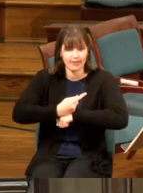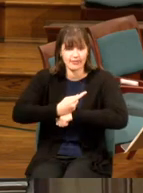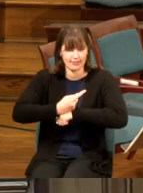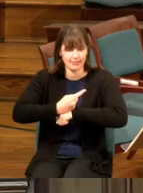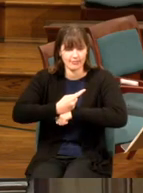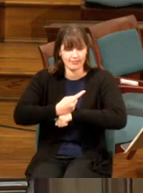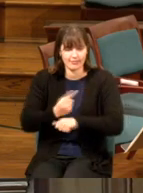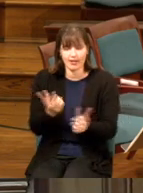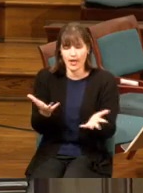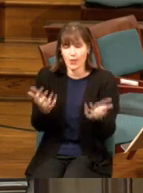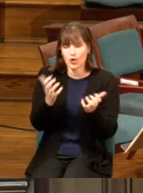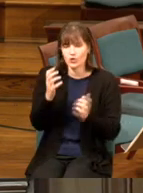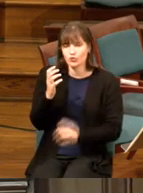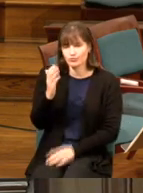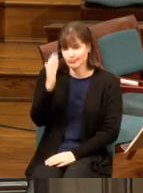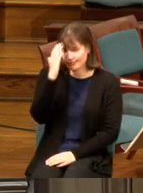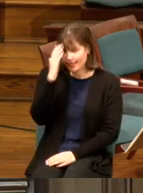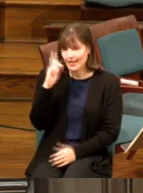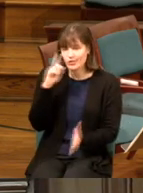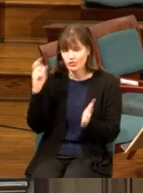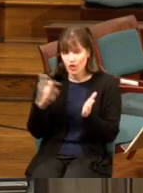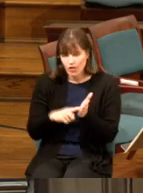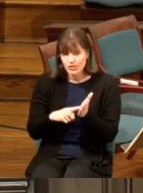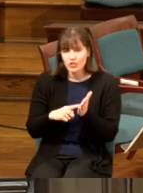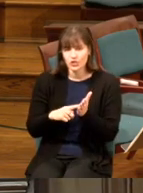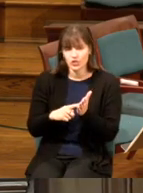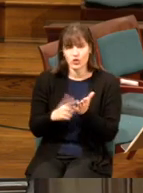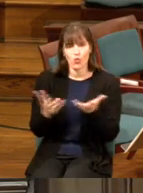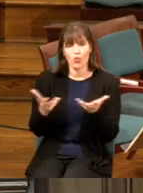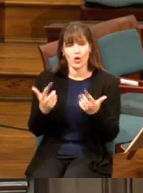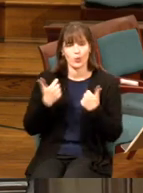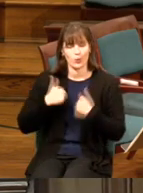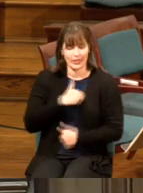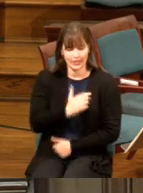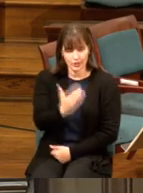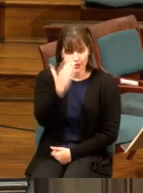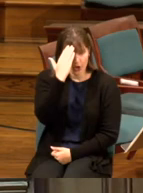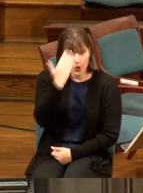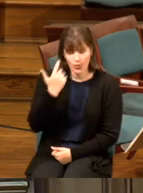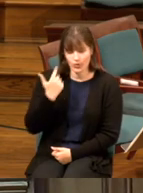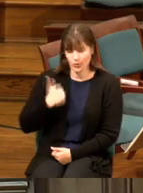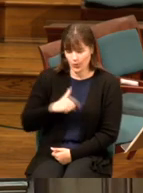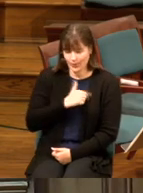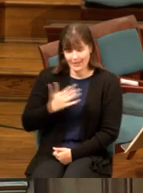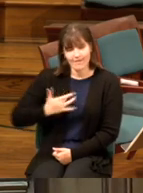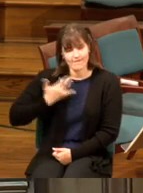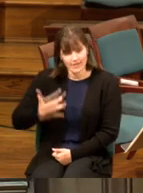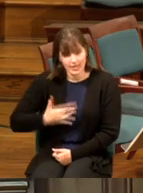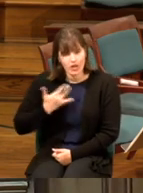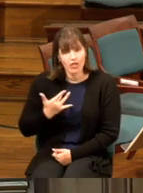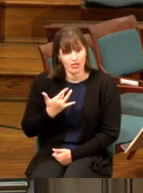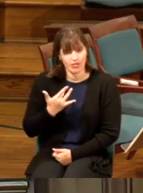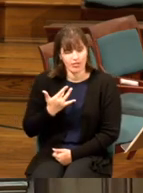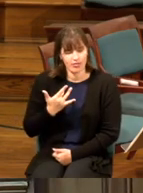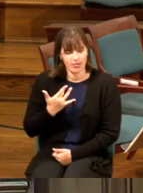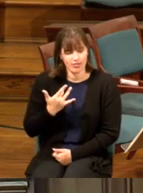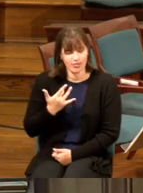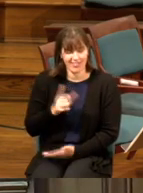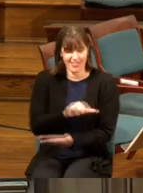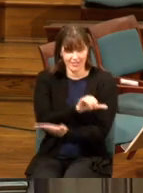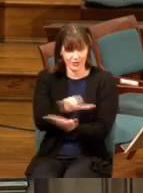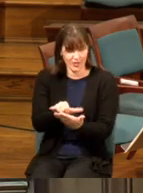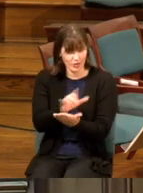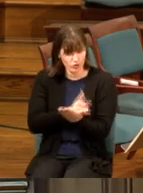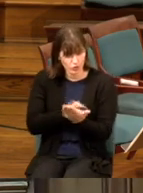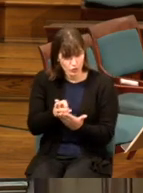want to acknowledge what we know and feel and live to be true, and that is that it has been